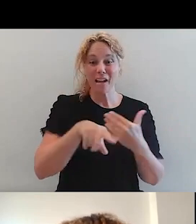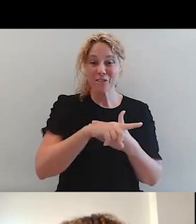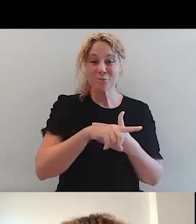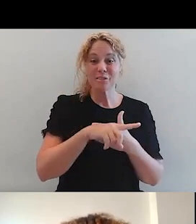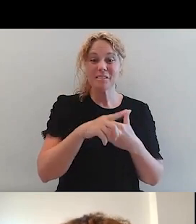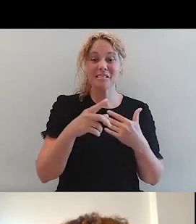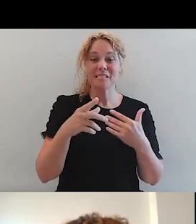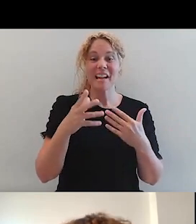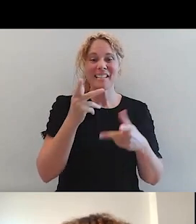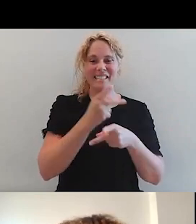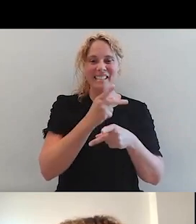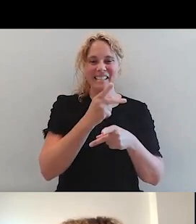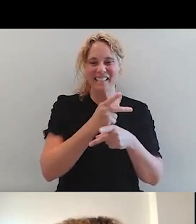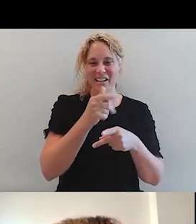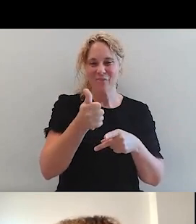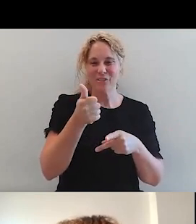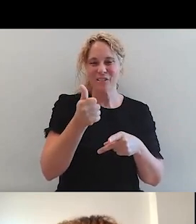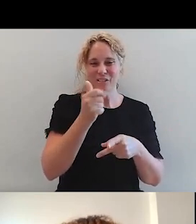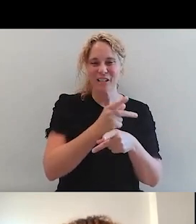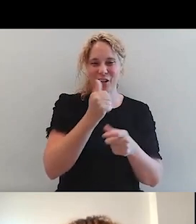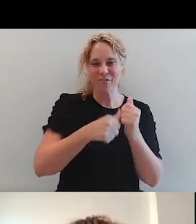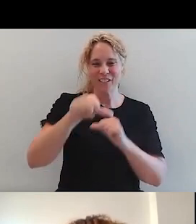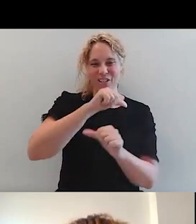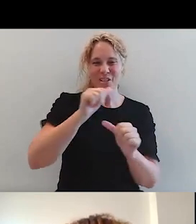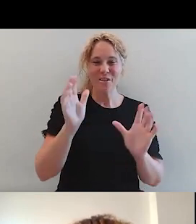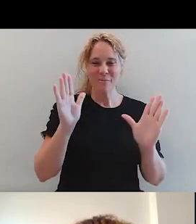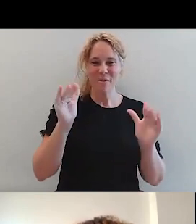you next week. And take care of yourselves and take care of each other. Take care. Bye.